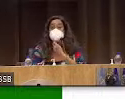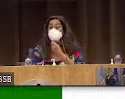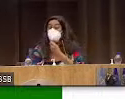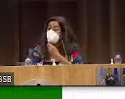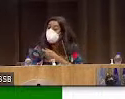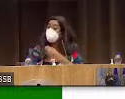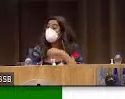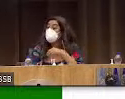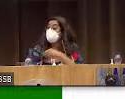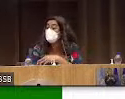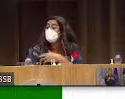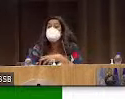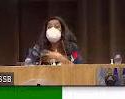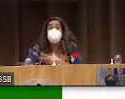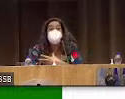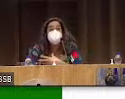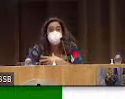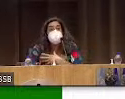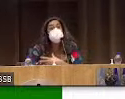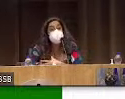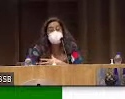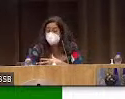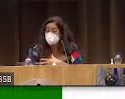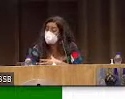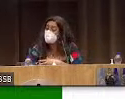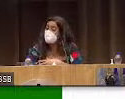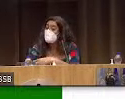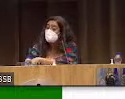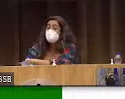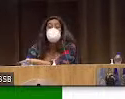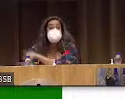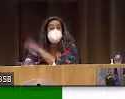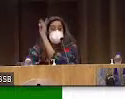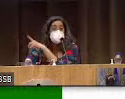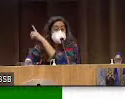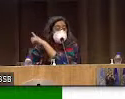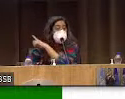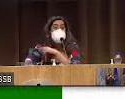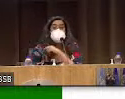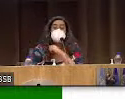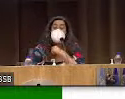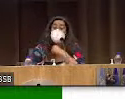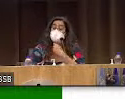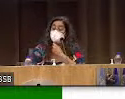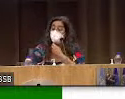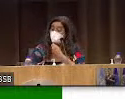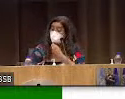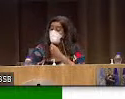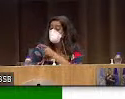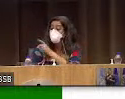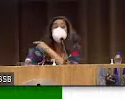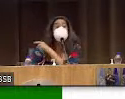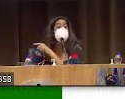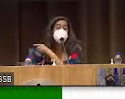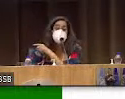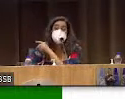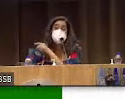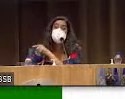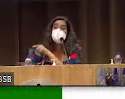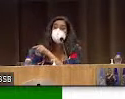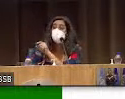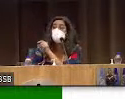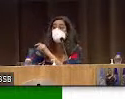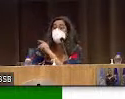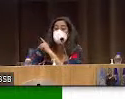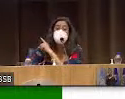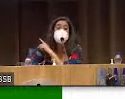we had a higher number of tele consultations that were the first